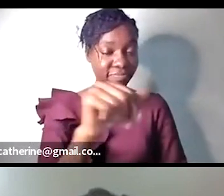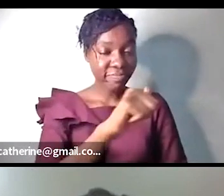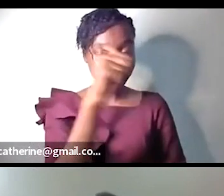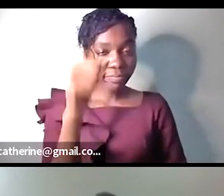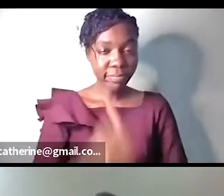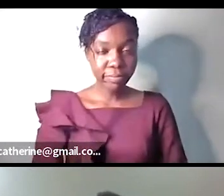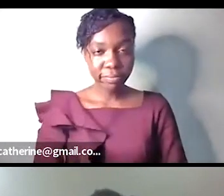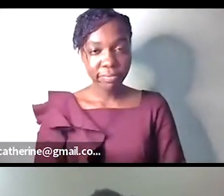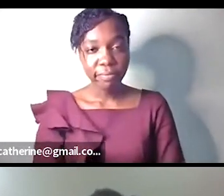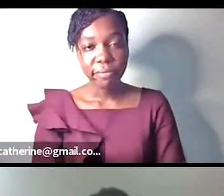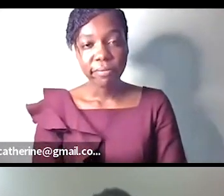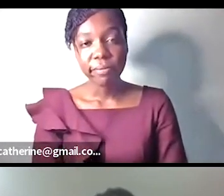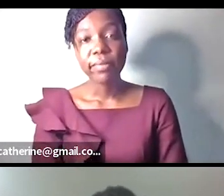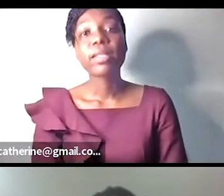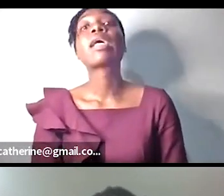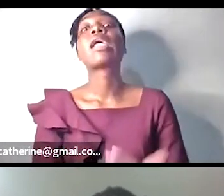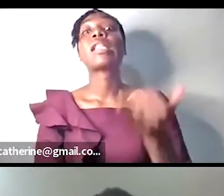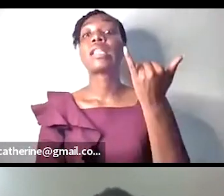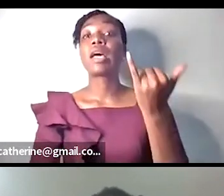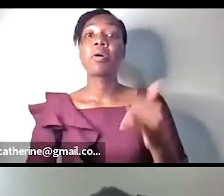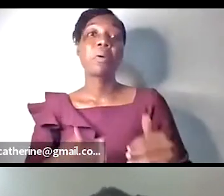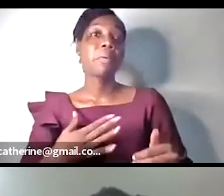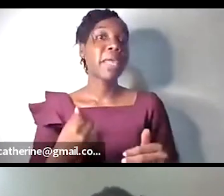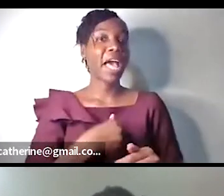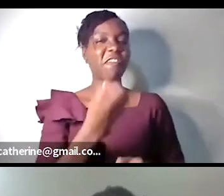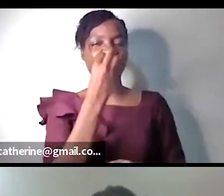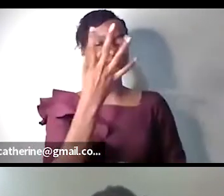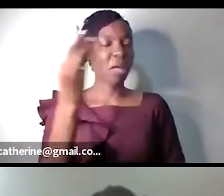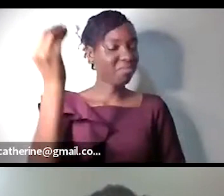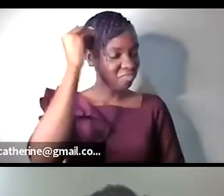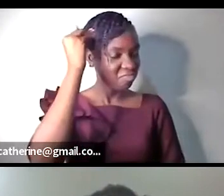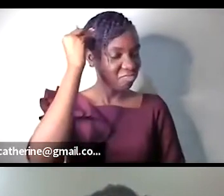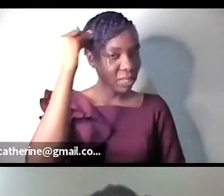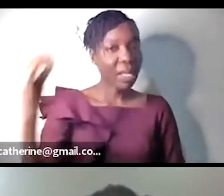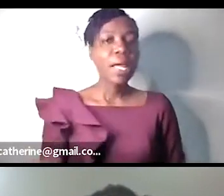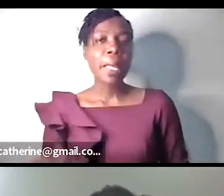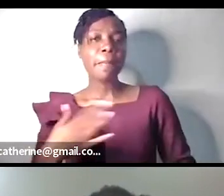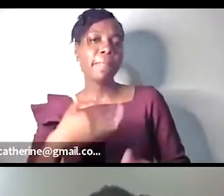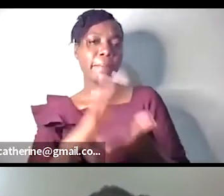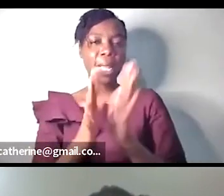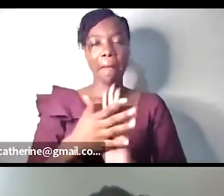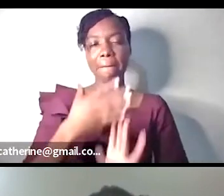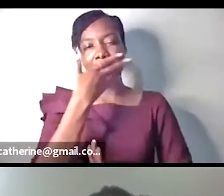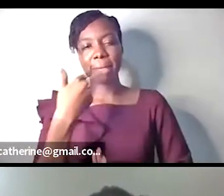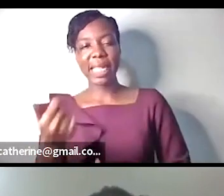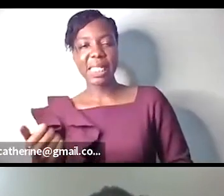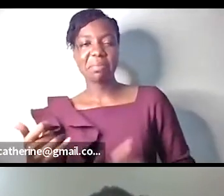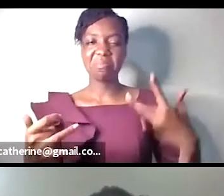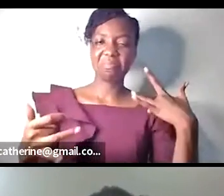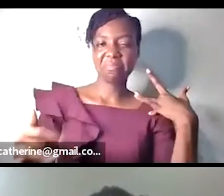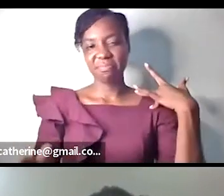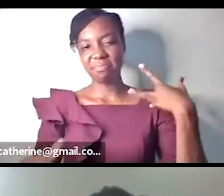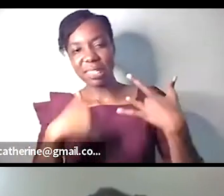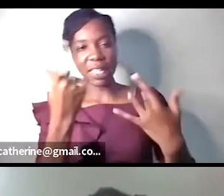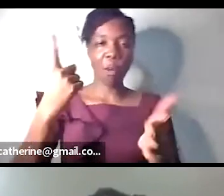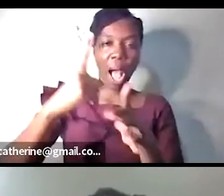Begin there. Now, for me, I'll wear my flower. I'll be at my best. What are you saying? I